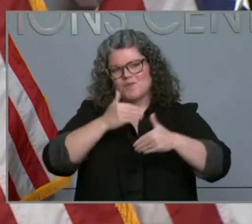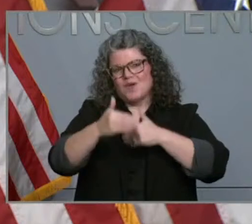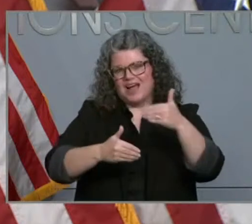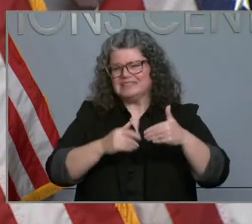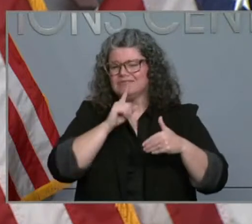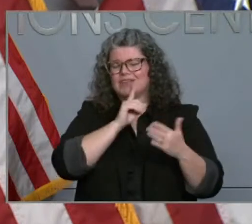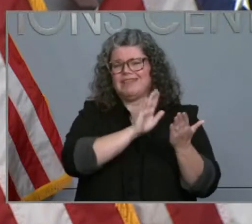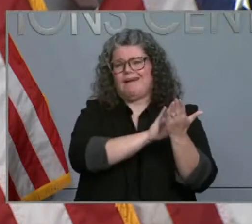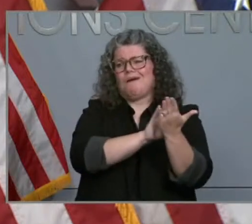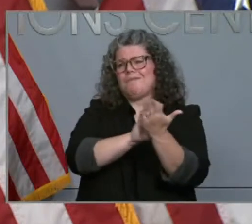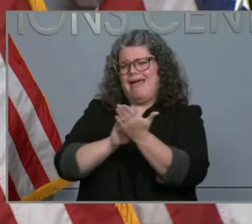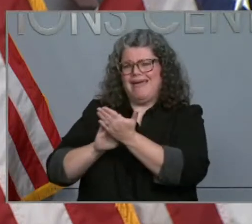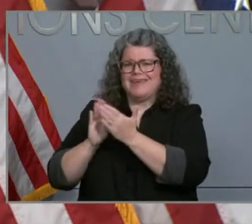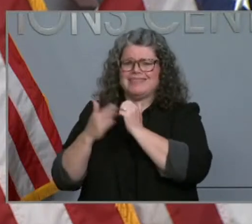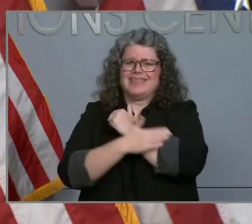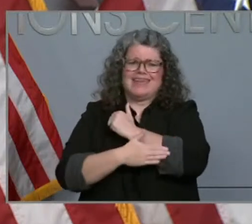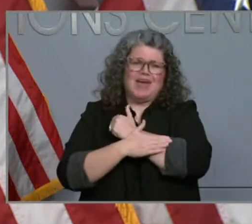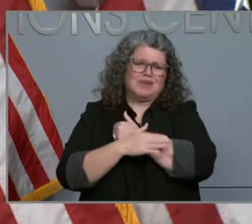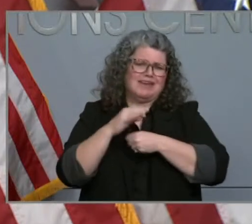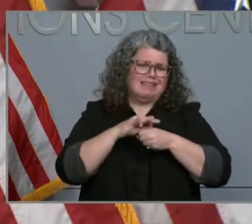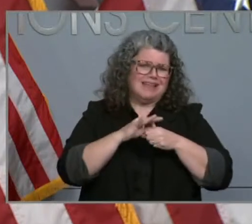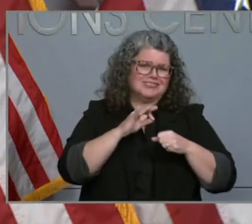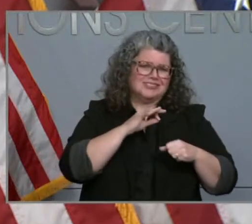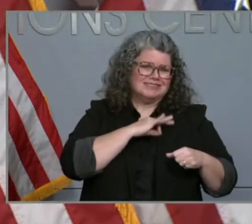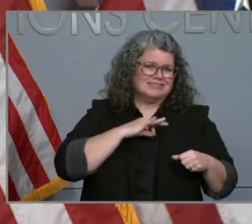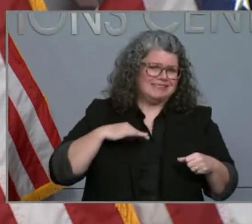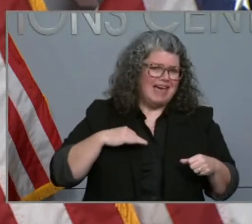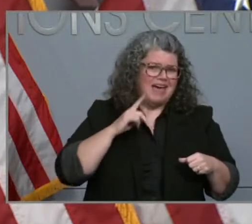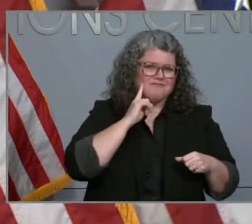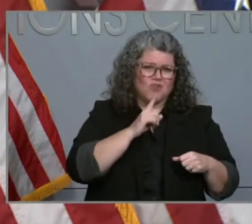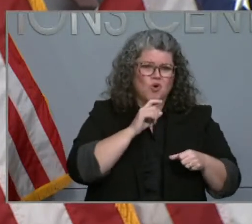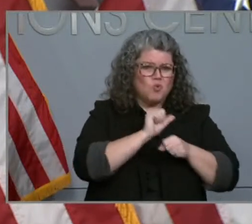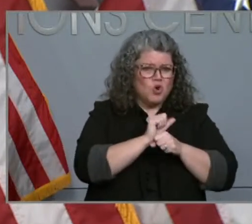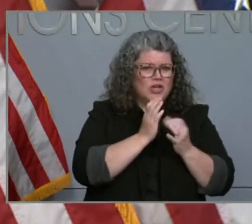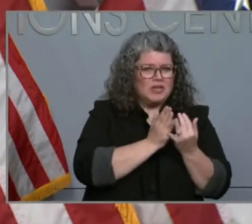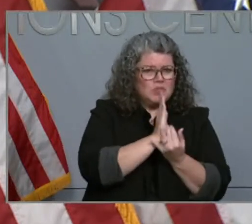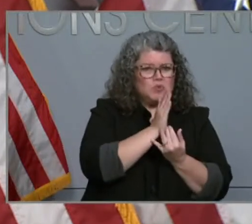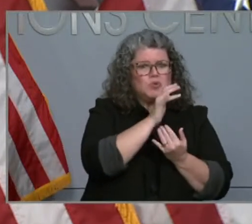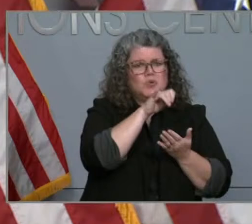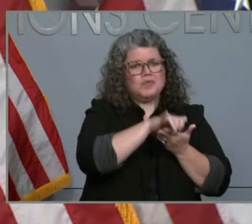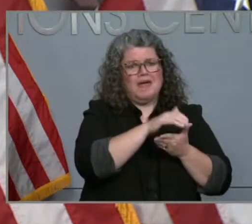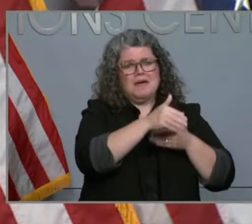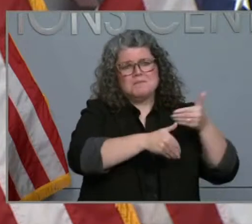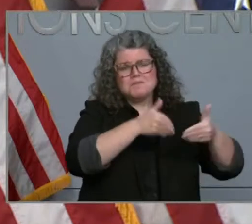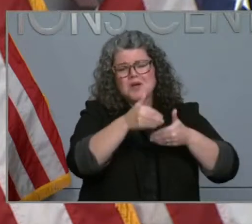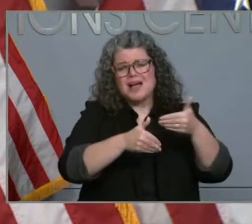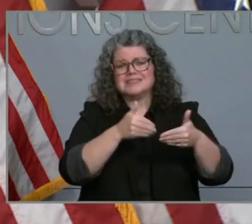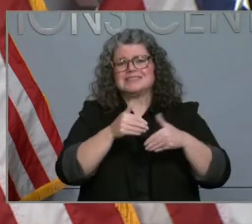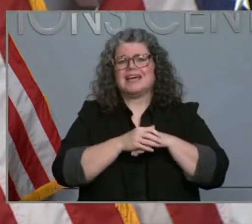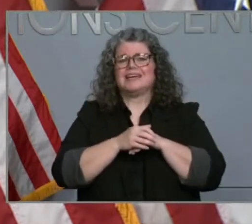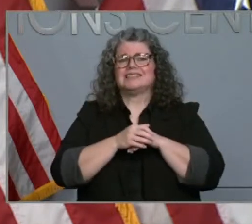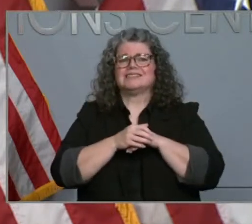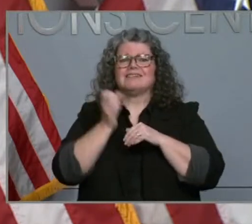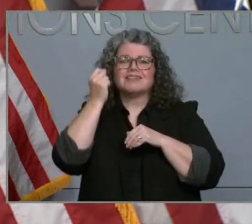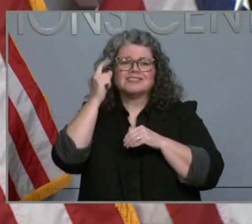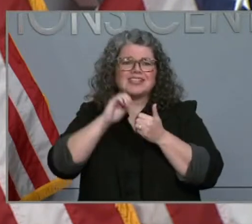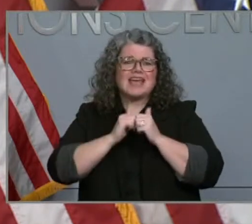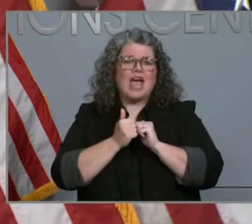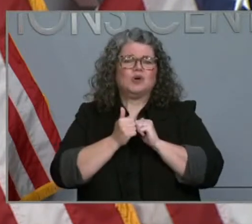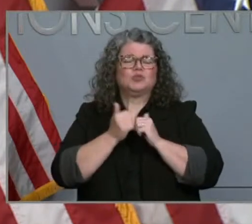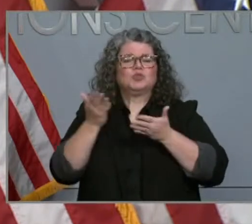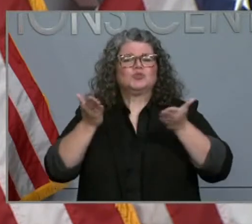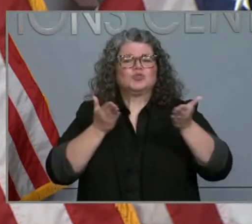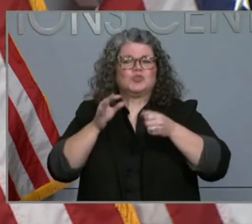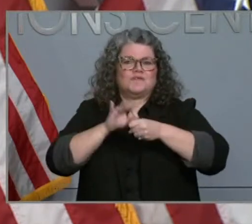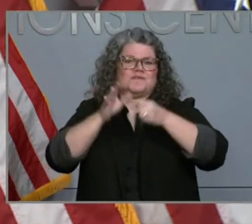I commend the county election officials for working through that and realizing, how to serve the